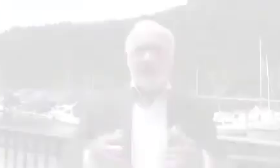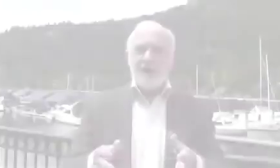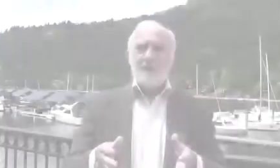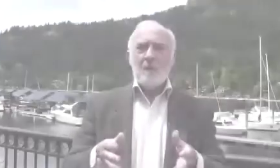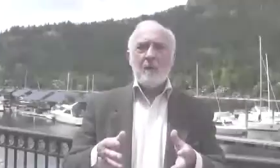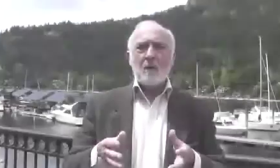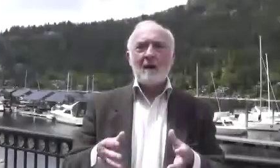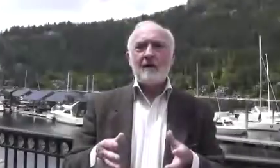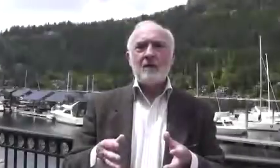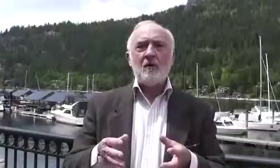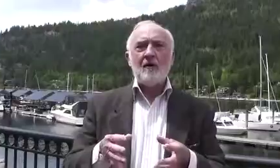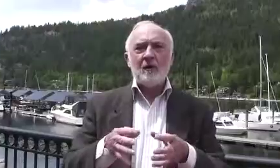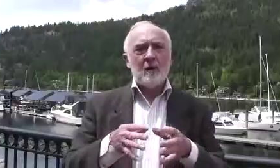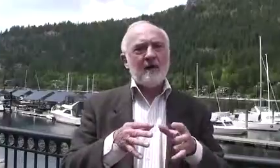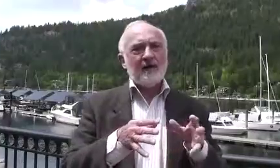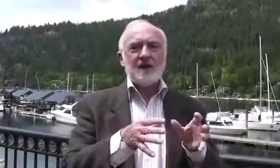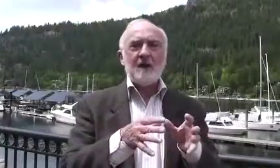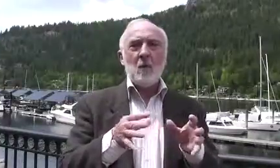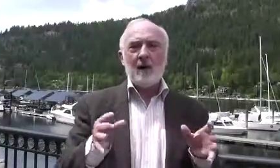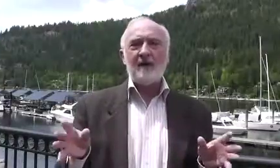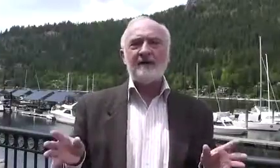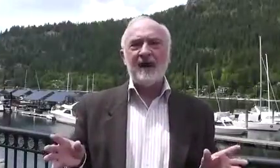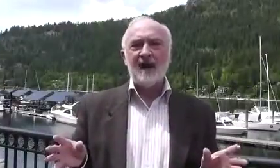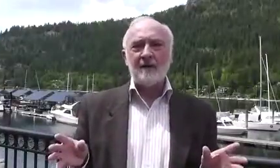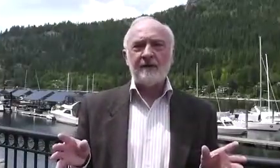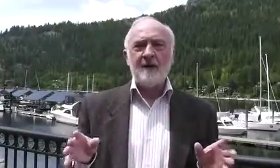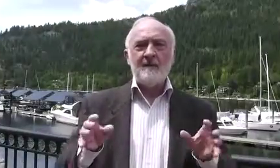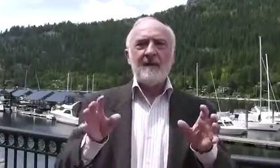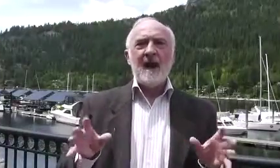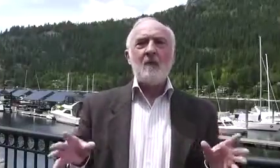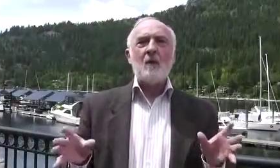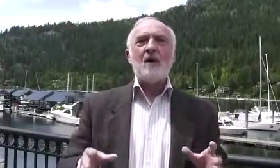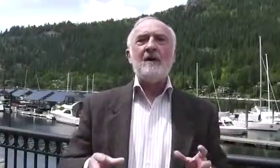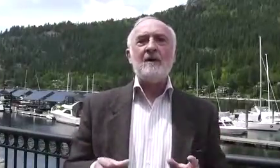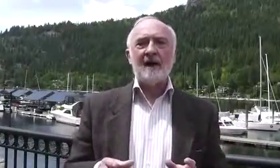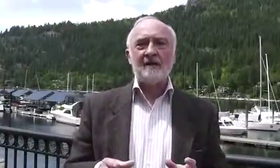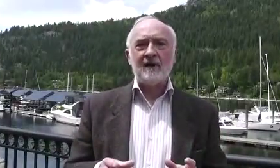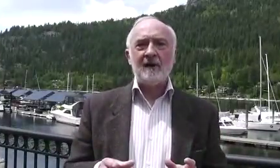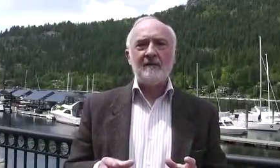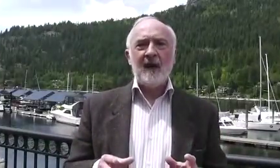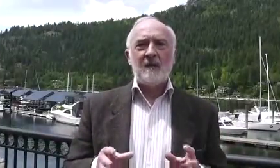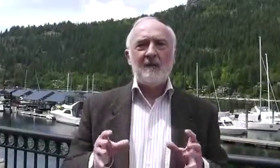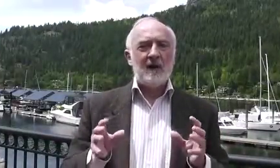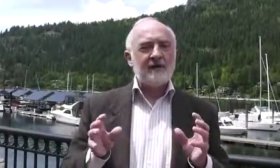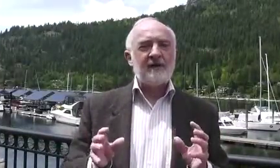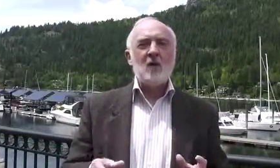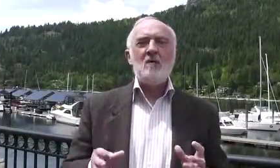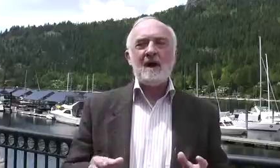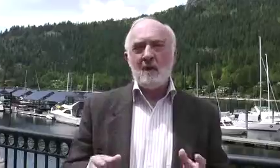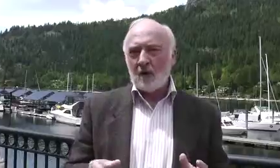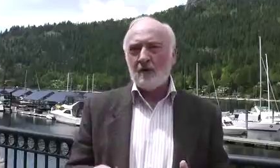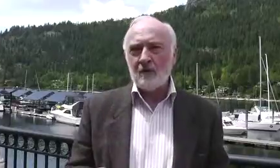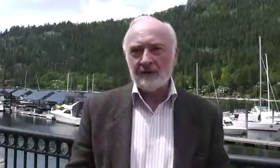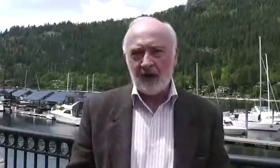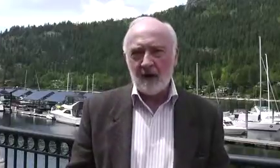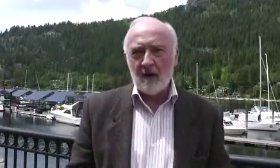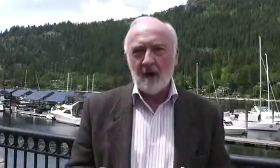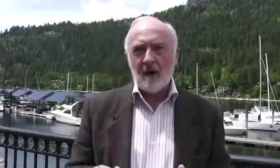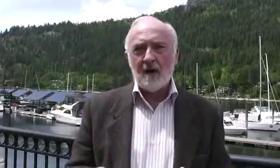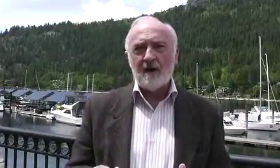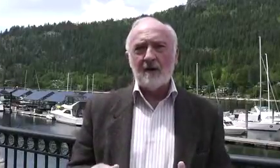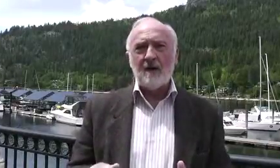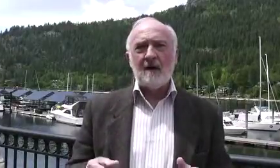In the beginning, when we were offering the program, we were essentially working in silos. Now we're working collectively. And we've got so many more tools